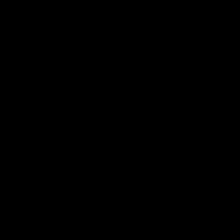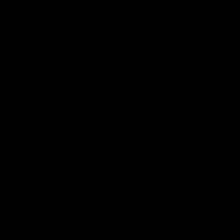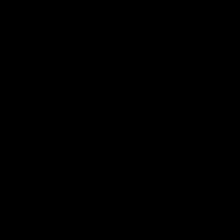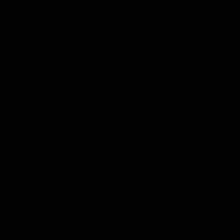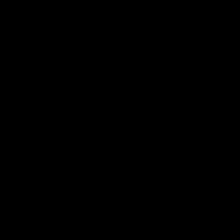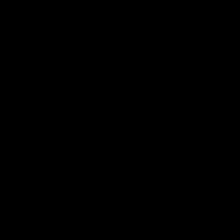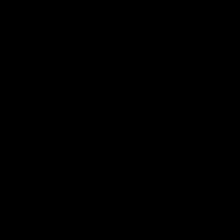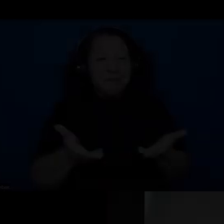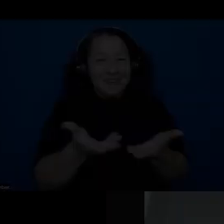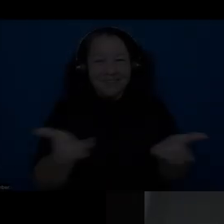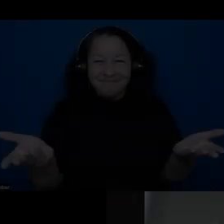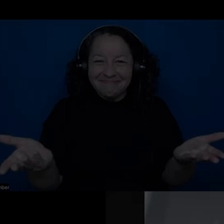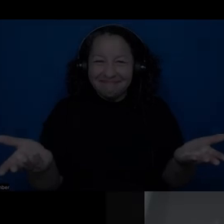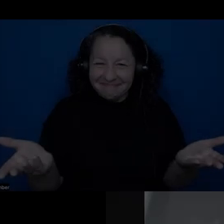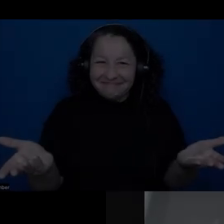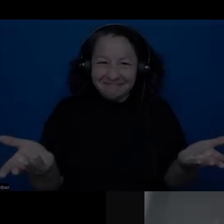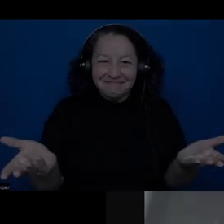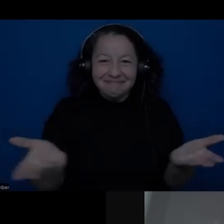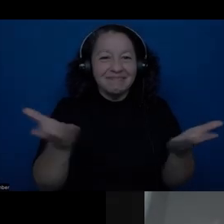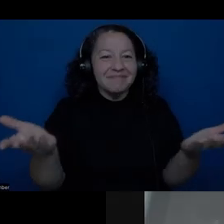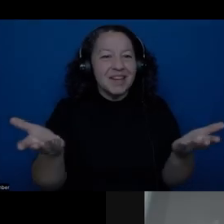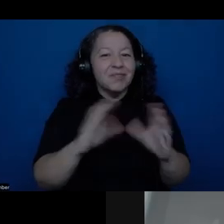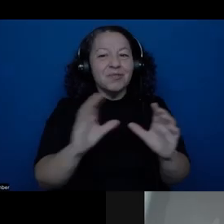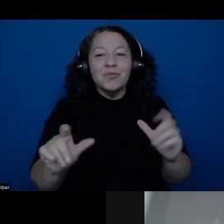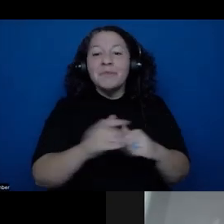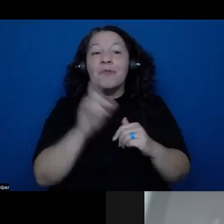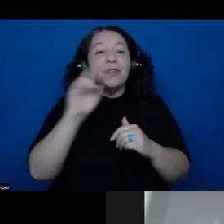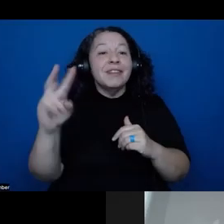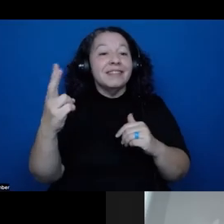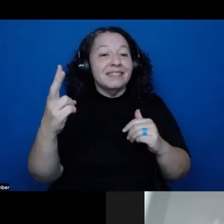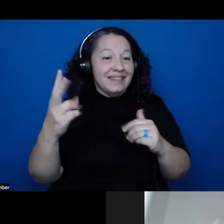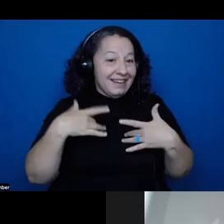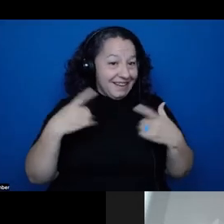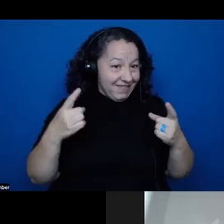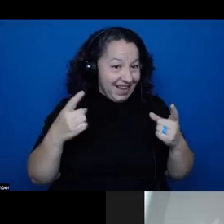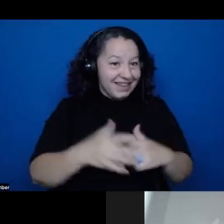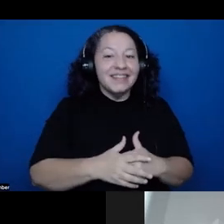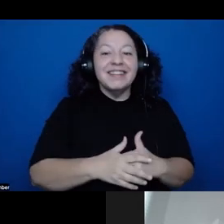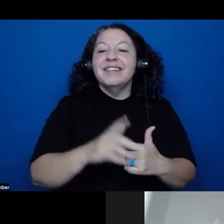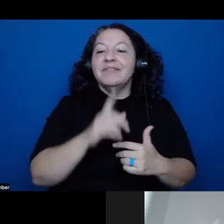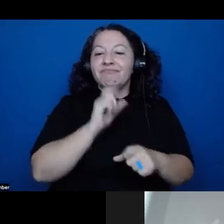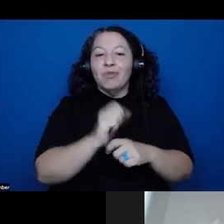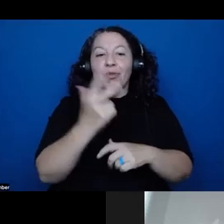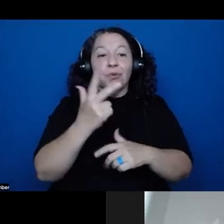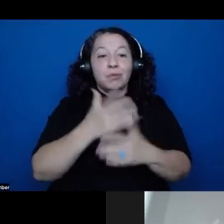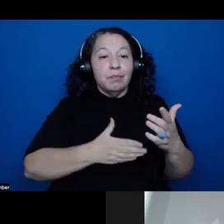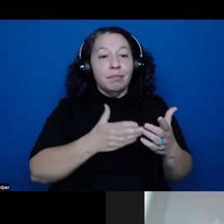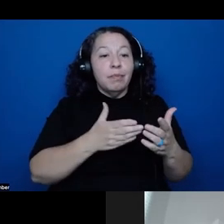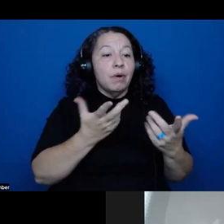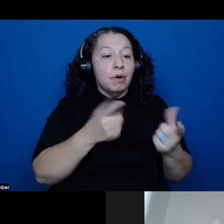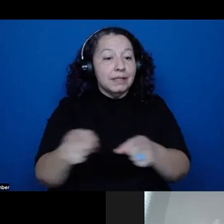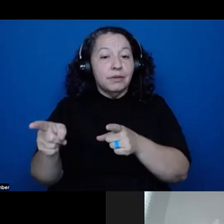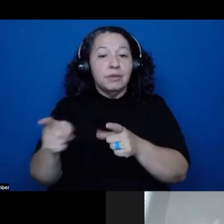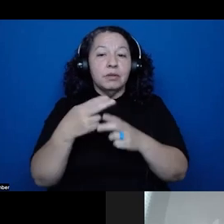Welcome, everyone in the Zoom room, to the second event in a three-part series called A Picture of Health,